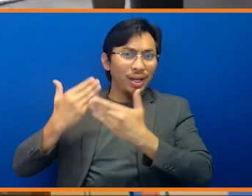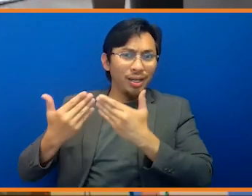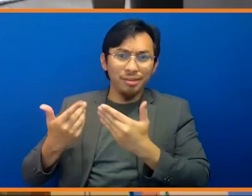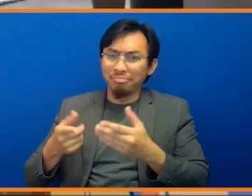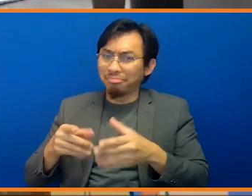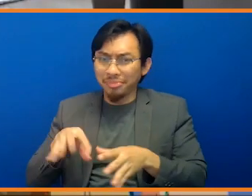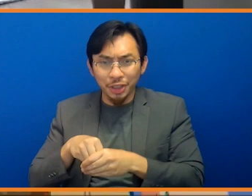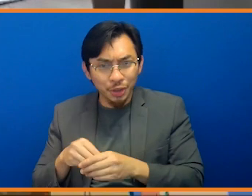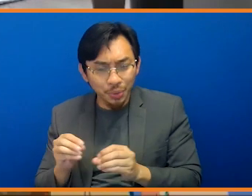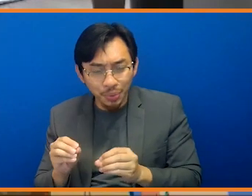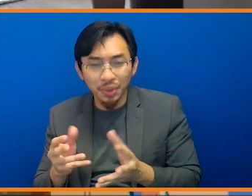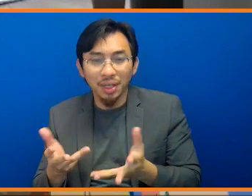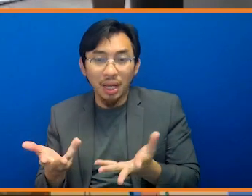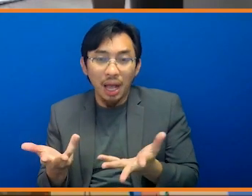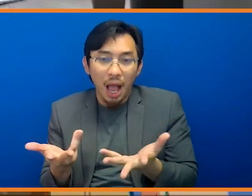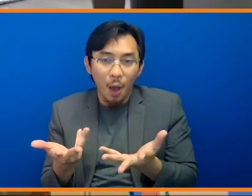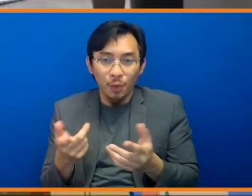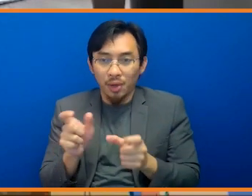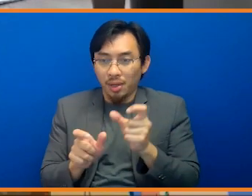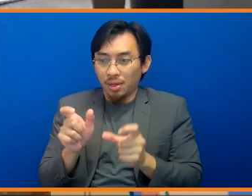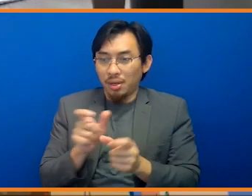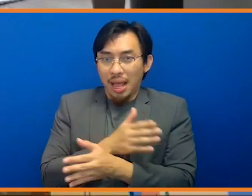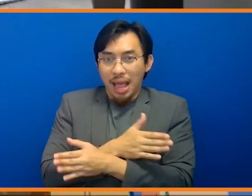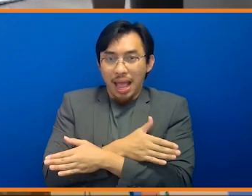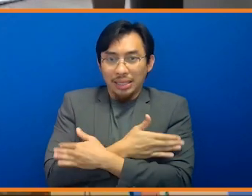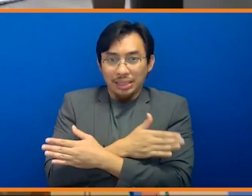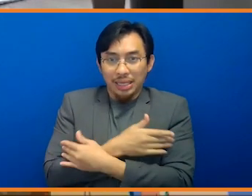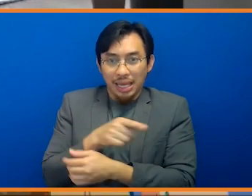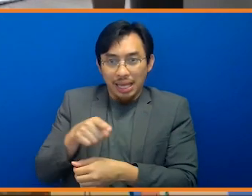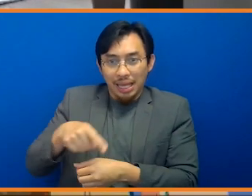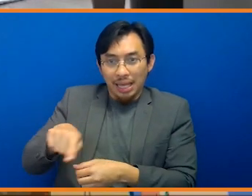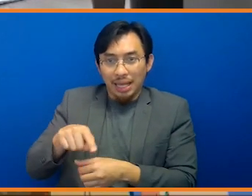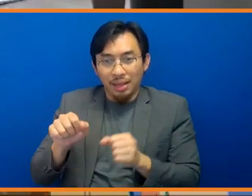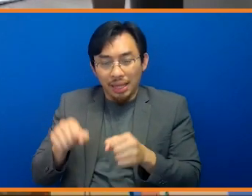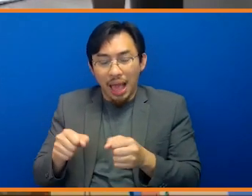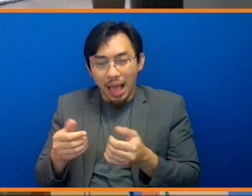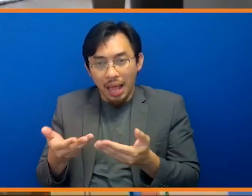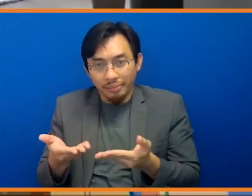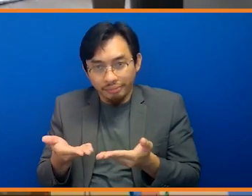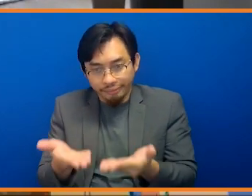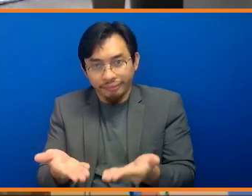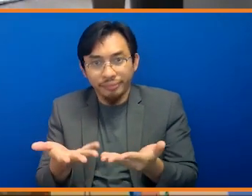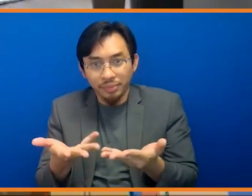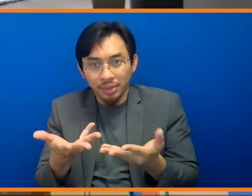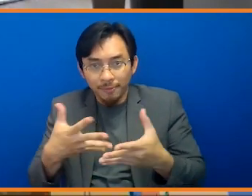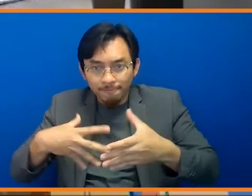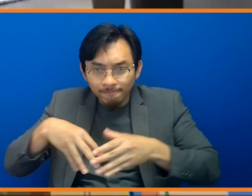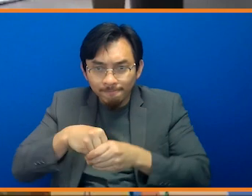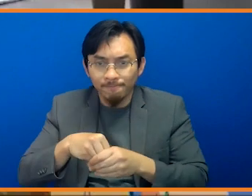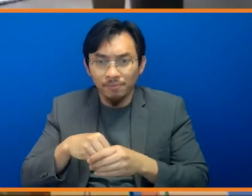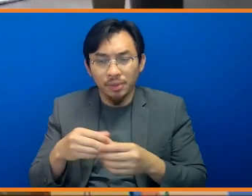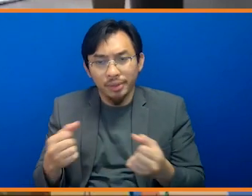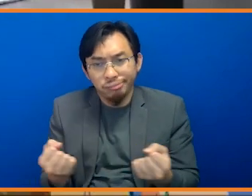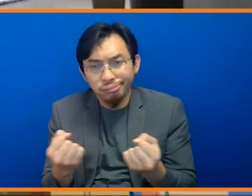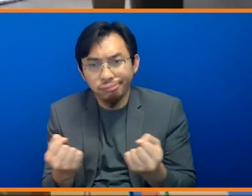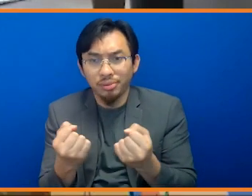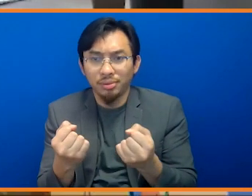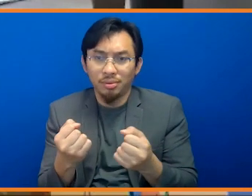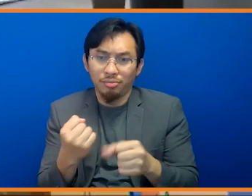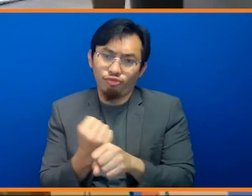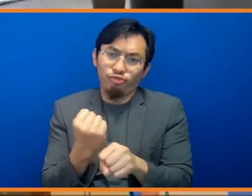So how can everyone here in Aceh or everyone that have visited Aceh can actively involved